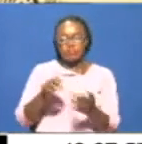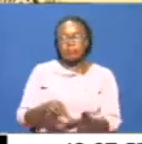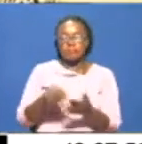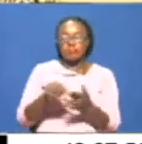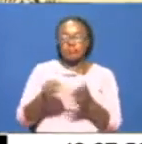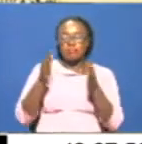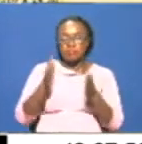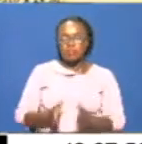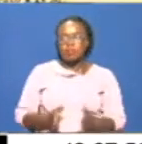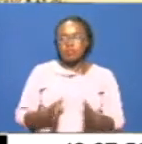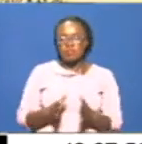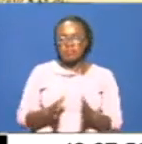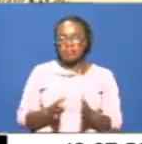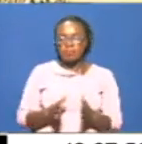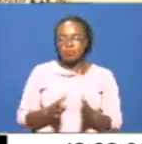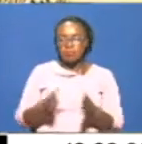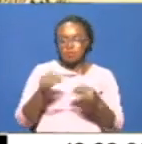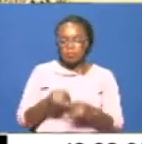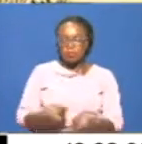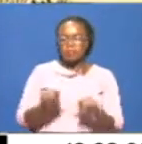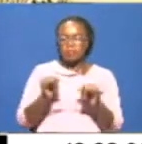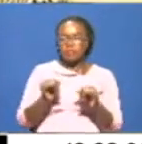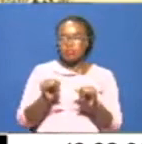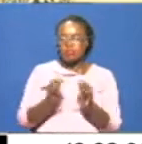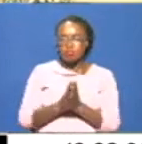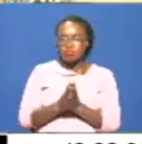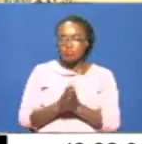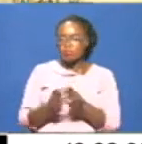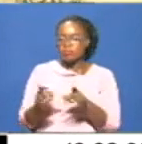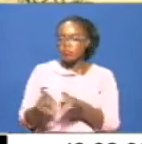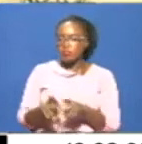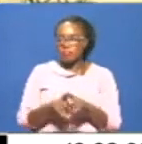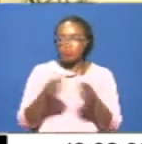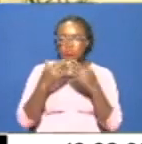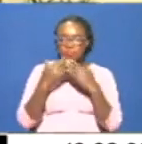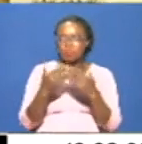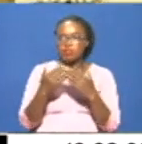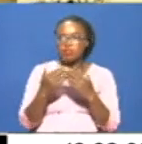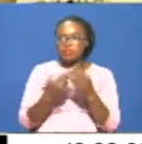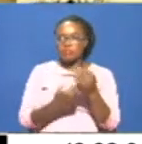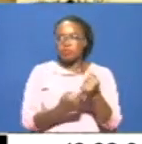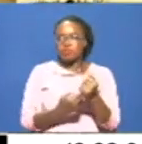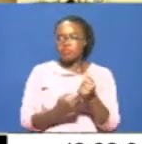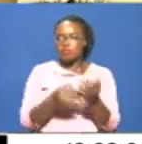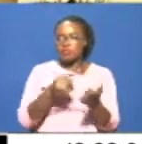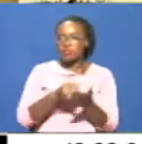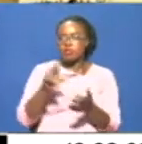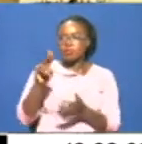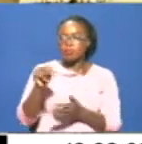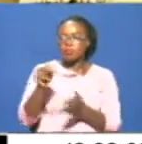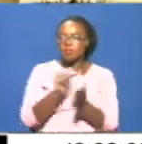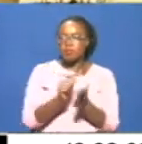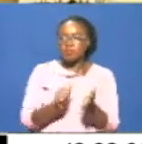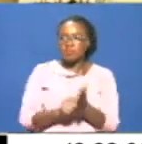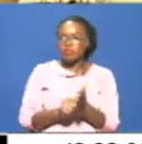humanitarian effort. Additionally, I thank our partners, including the UN agencies, the